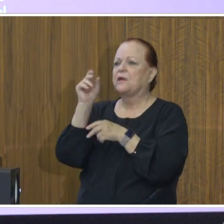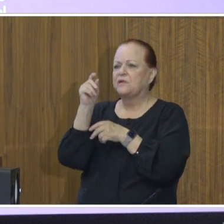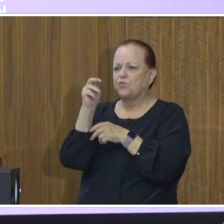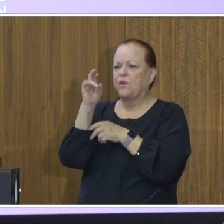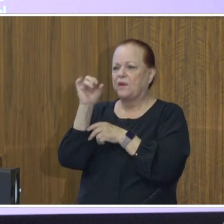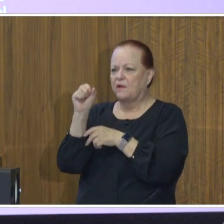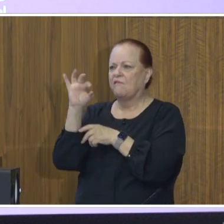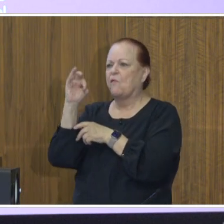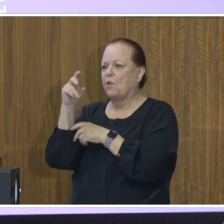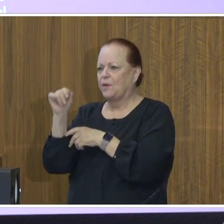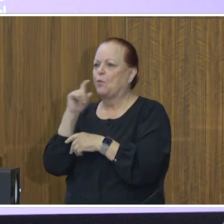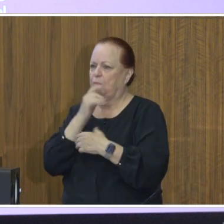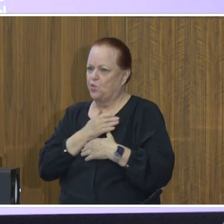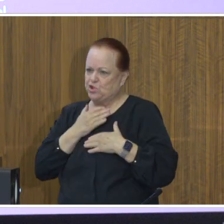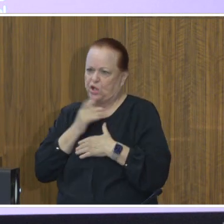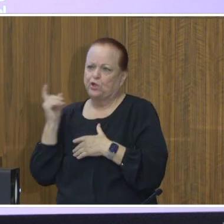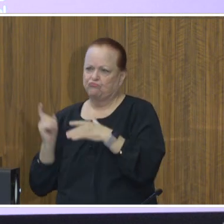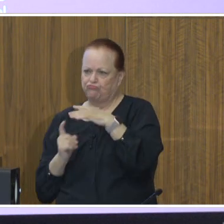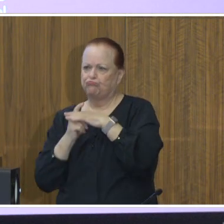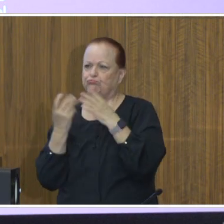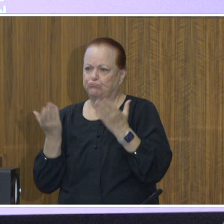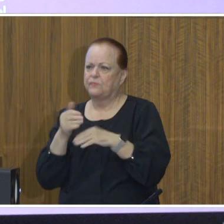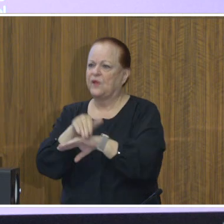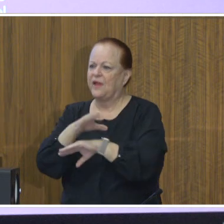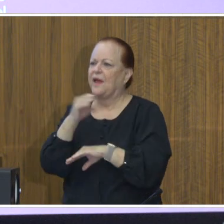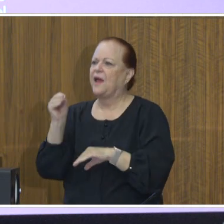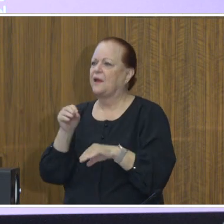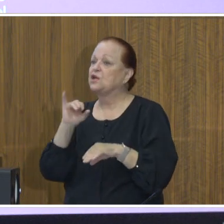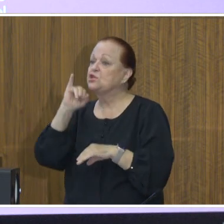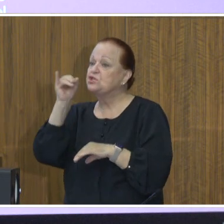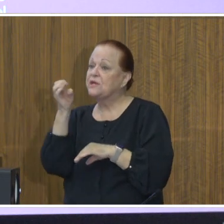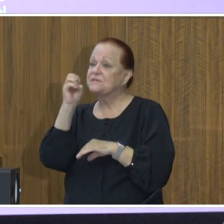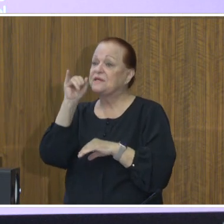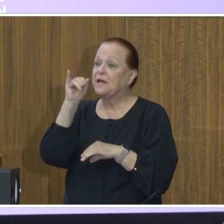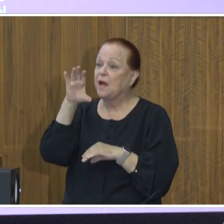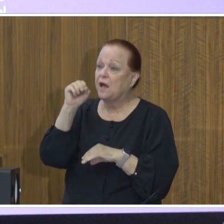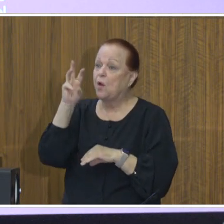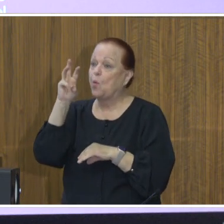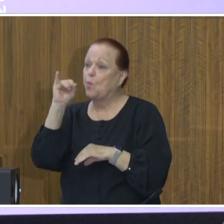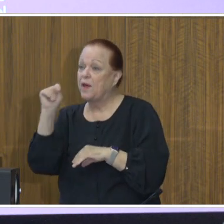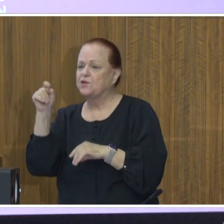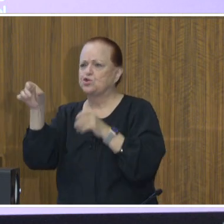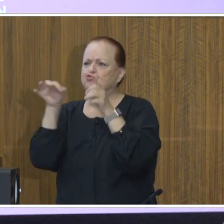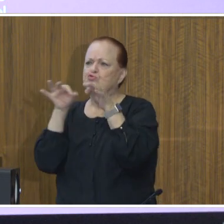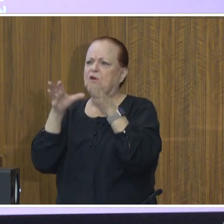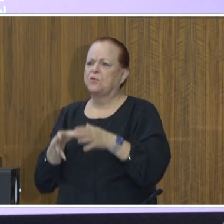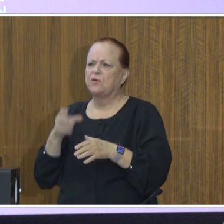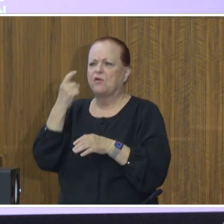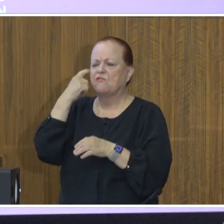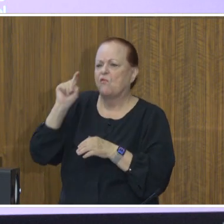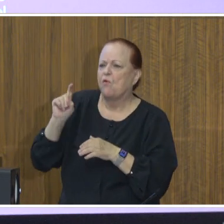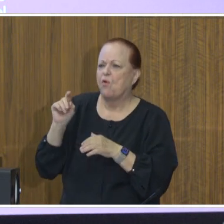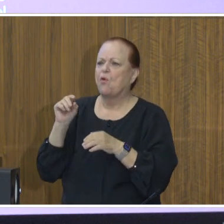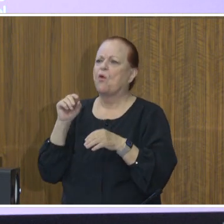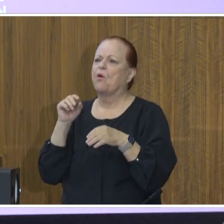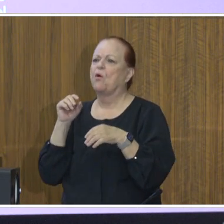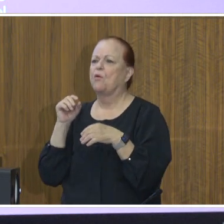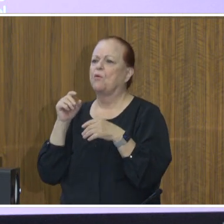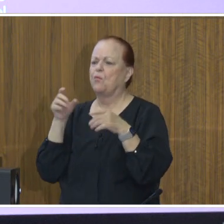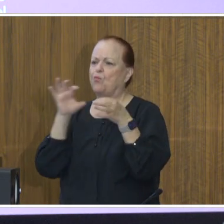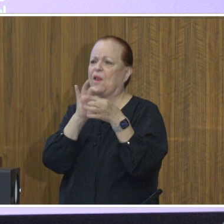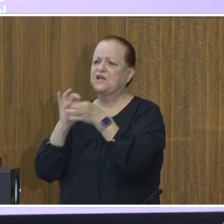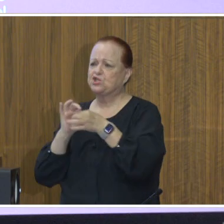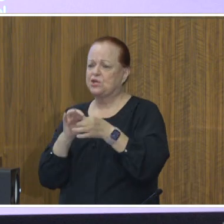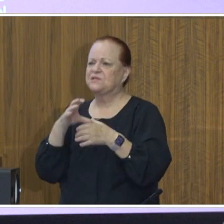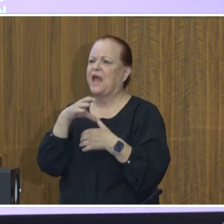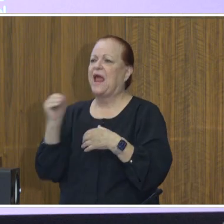her being here tonight. As well as Jessica Witt, who is the Director of Government and Community Relations. She's to my left. And